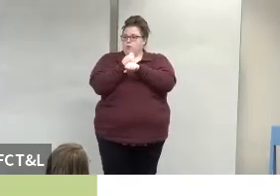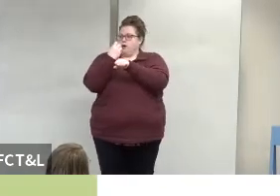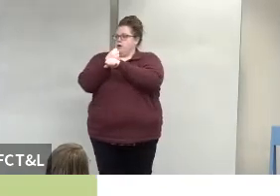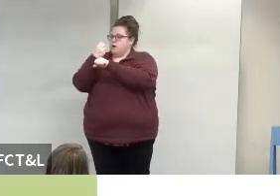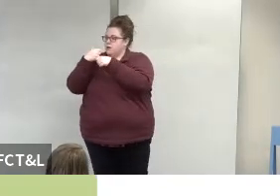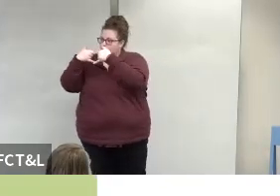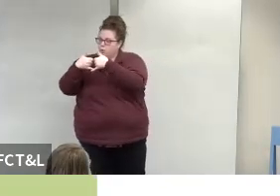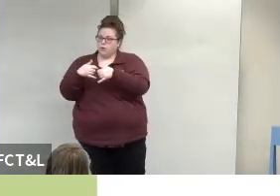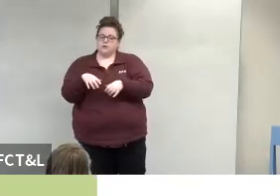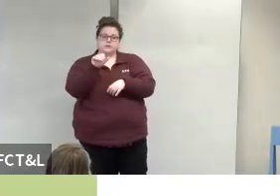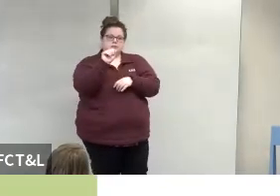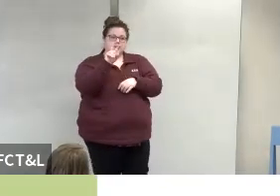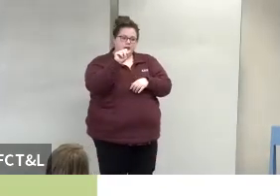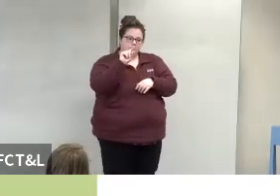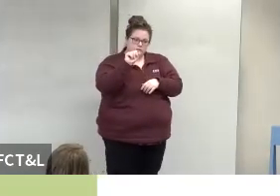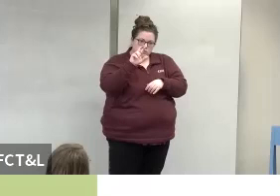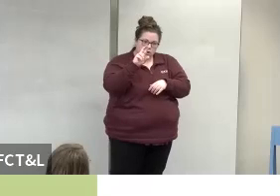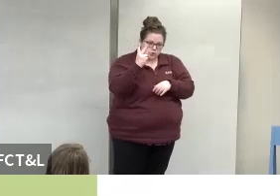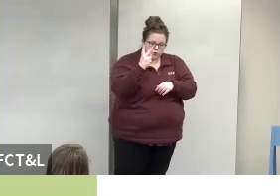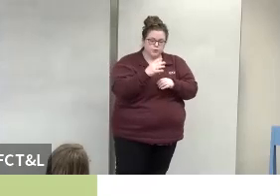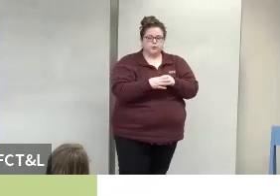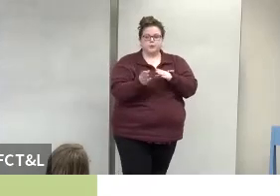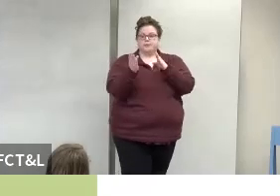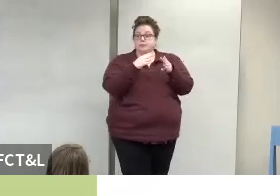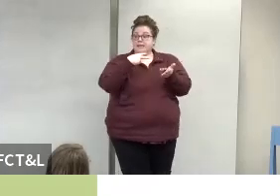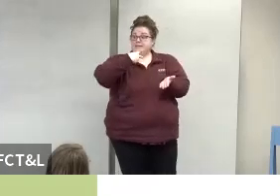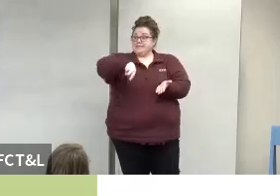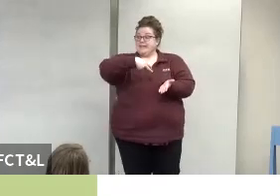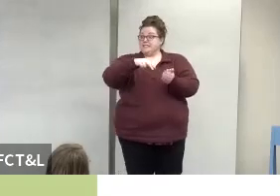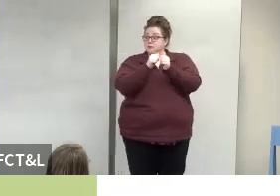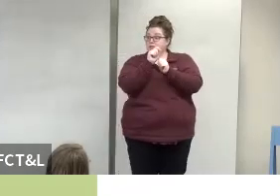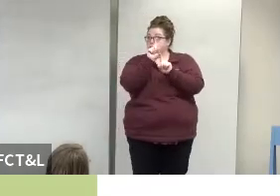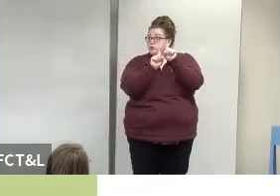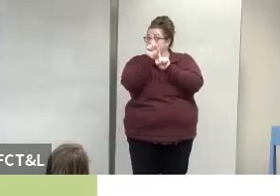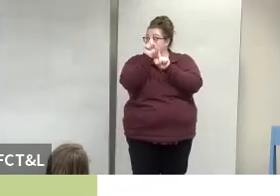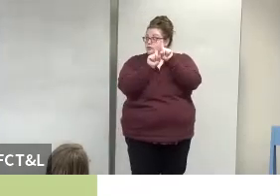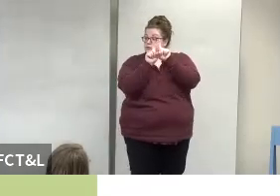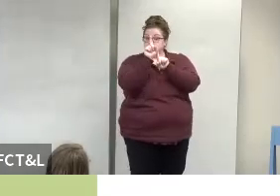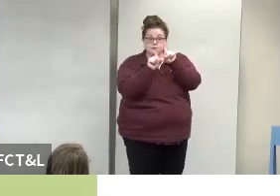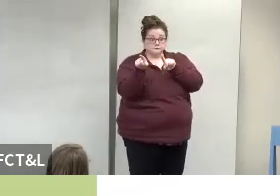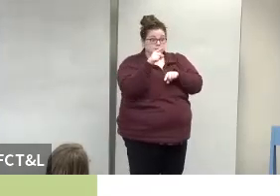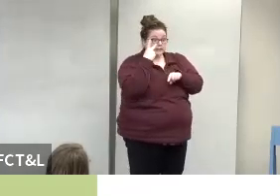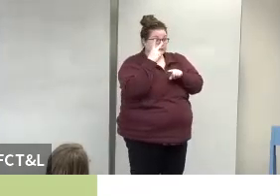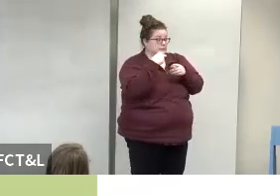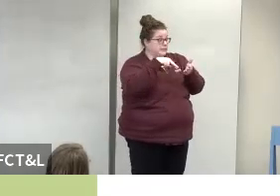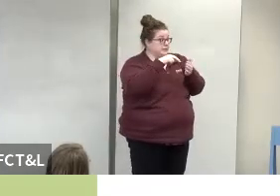deaf community in movies. The Coda movie won awards and Oscars, Avatar 2, Dancing with the Stars. Did